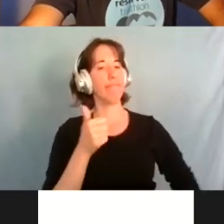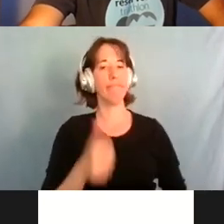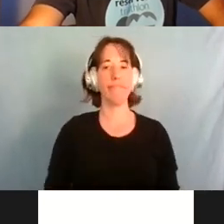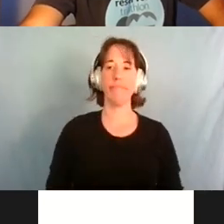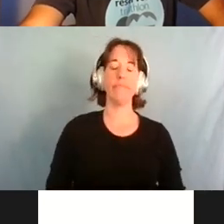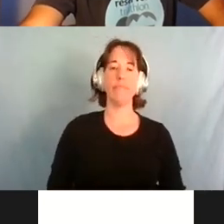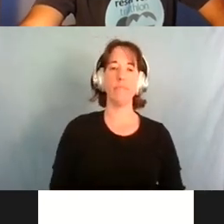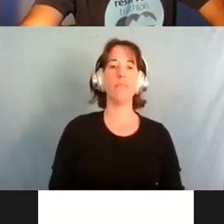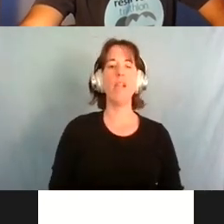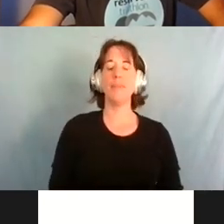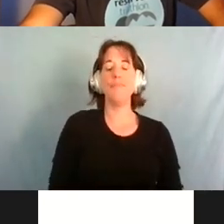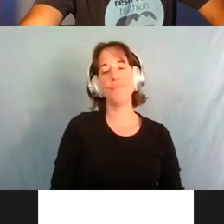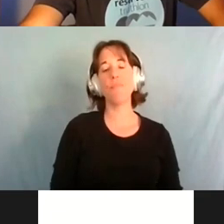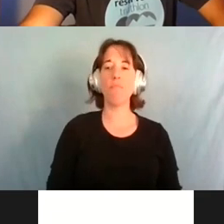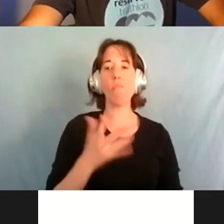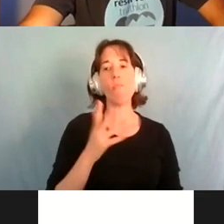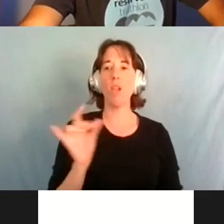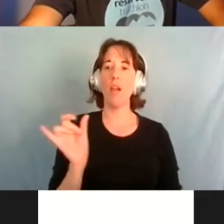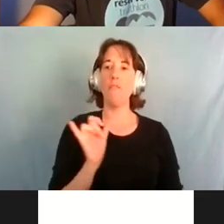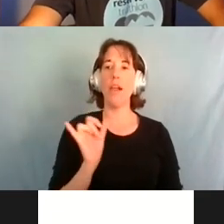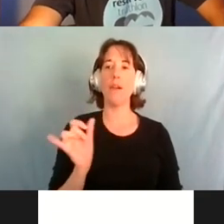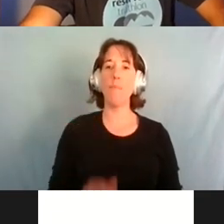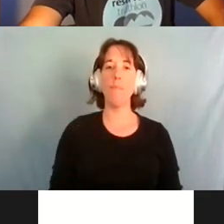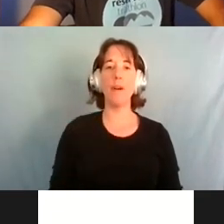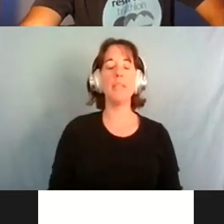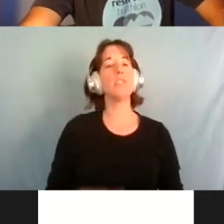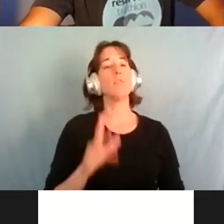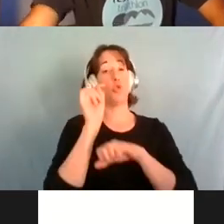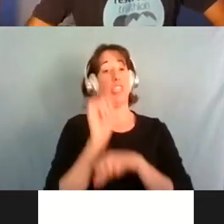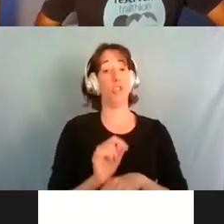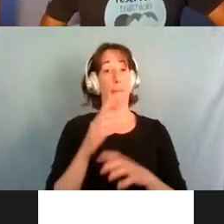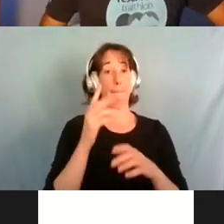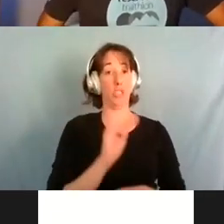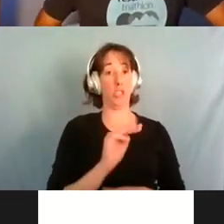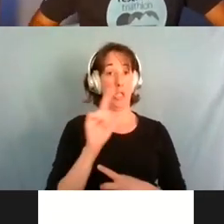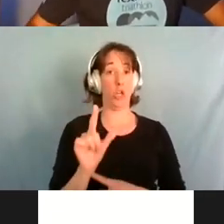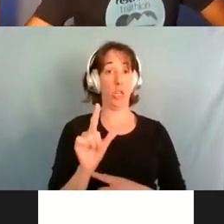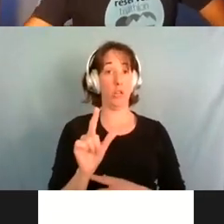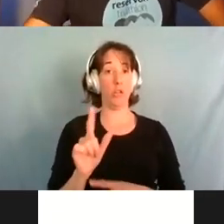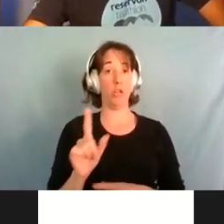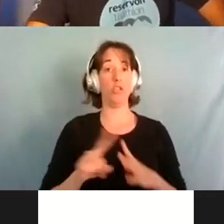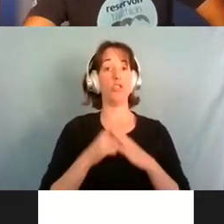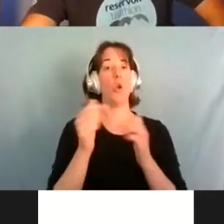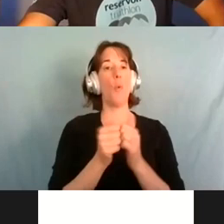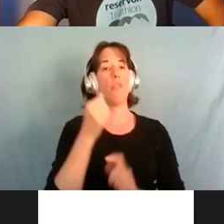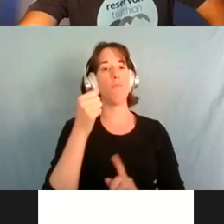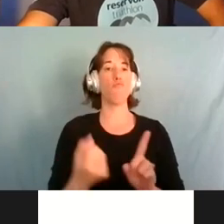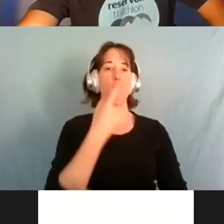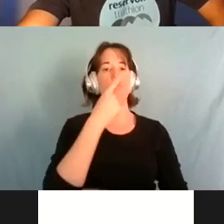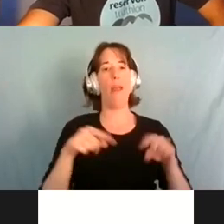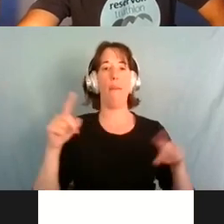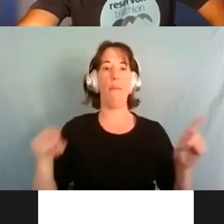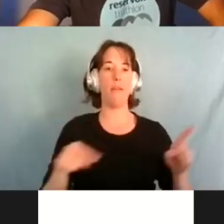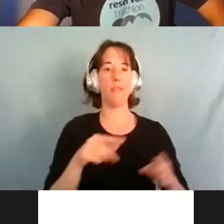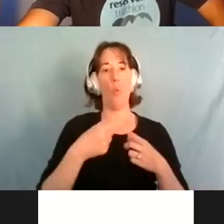Yeah, it's kind of like in traditional machine learning, how you kind of start with like randomized weights, and then you just try and find different ways